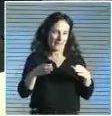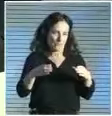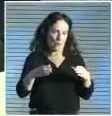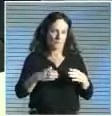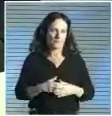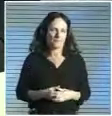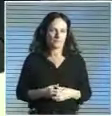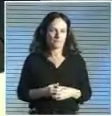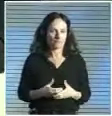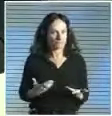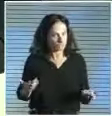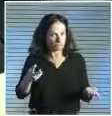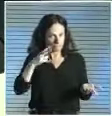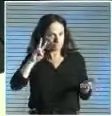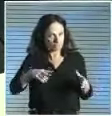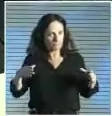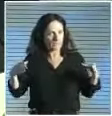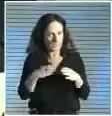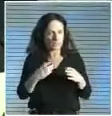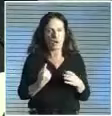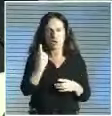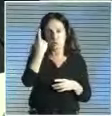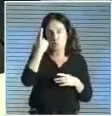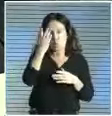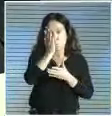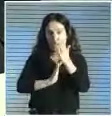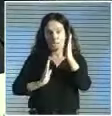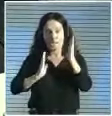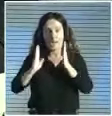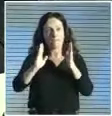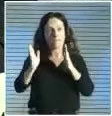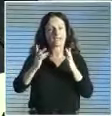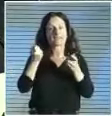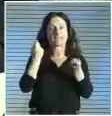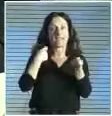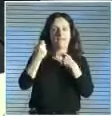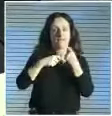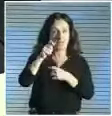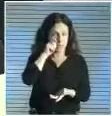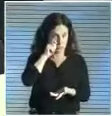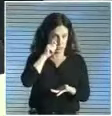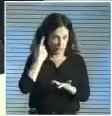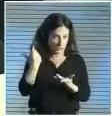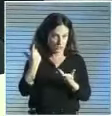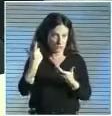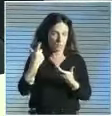operator, which is the core business, an airline composed by 787 and